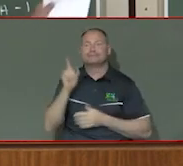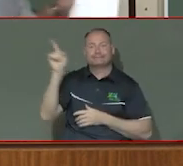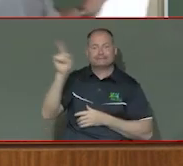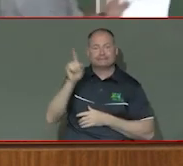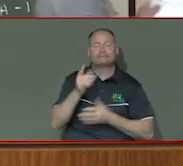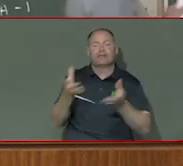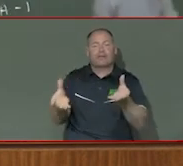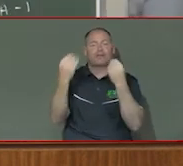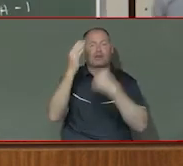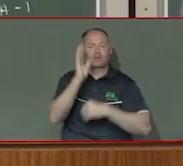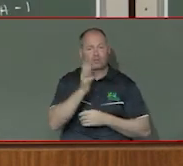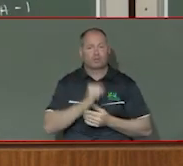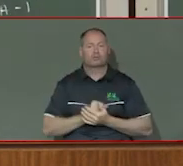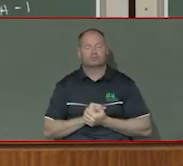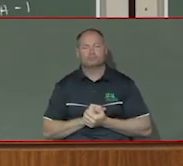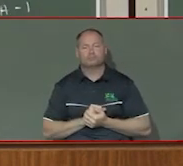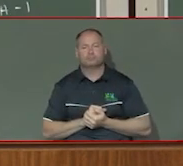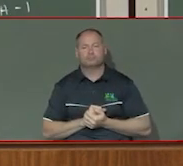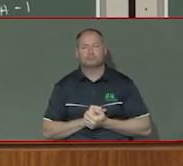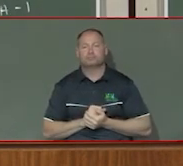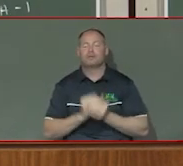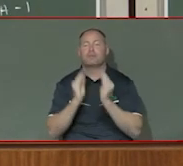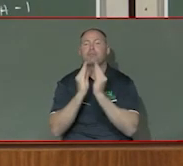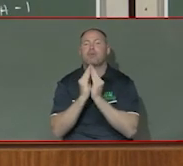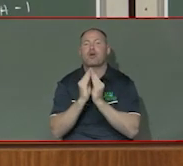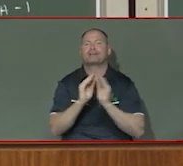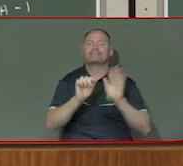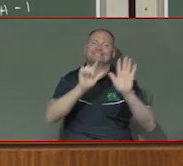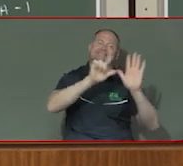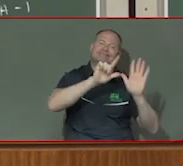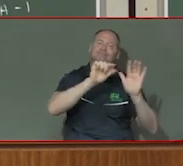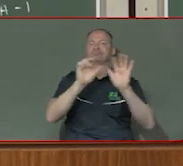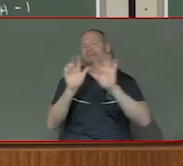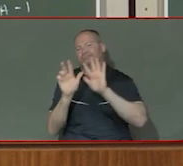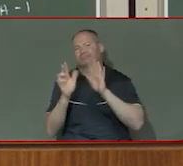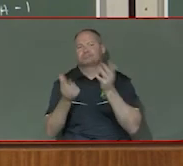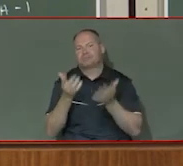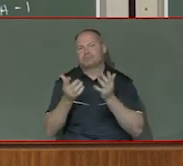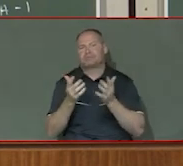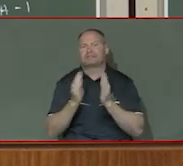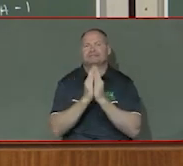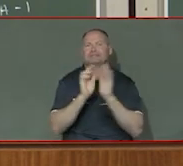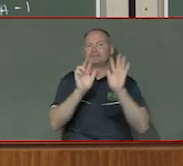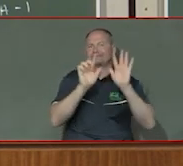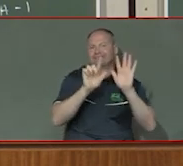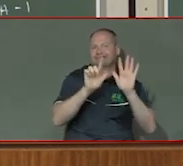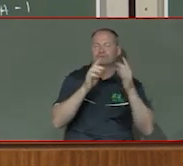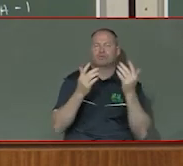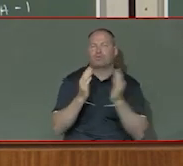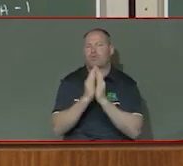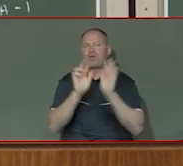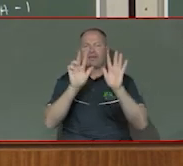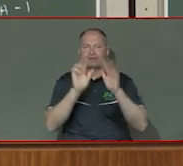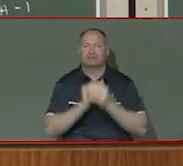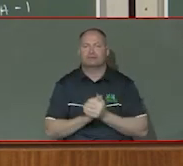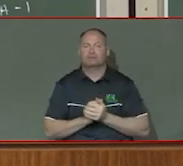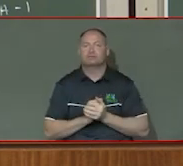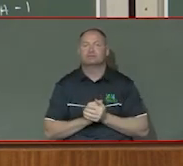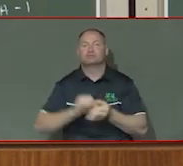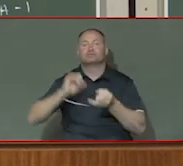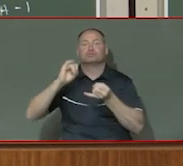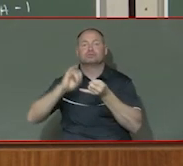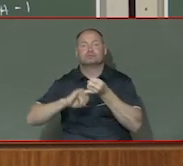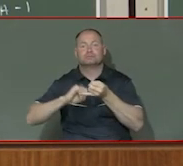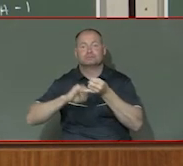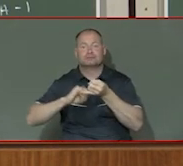So take note, 7 to 8 marks in every single exam, including the November final exam, you will get this kind